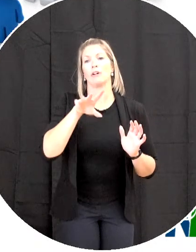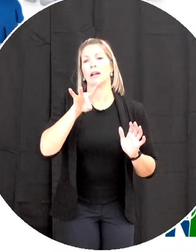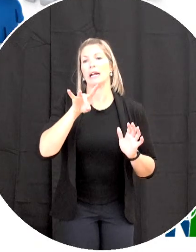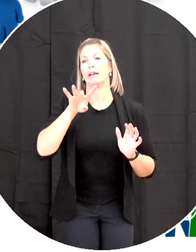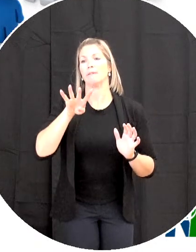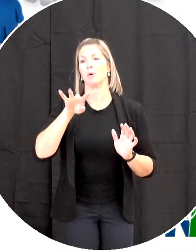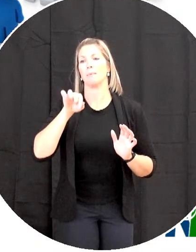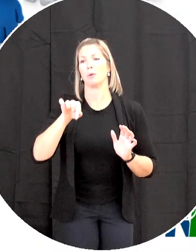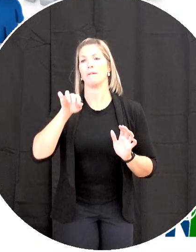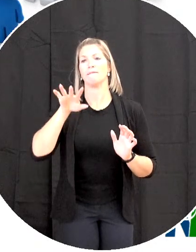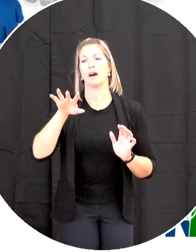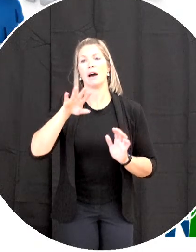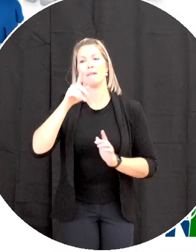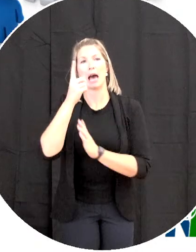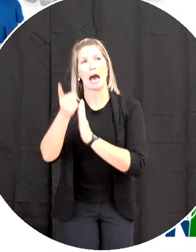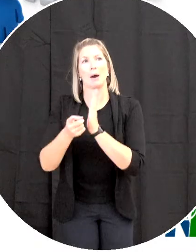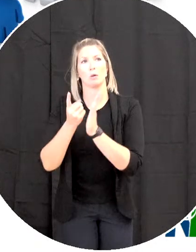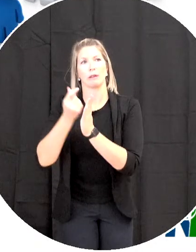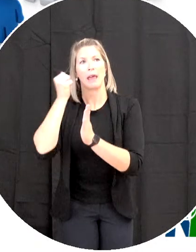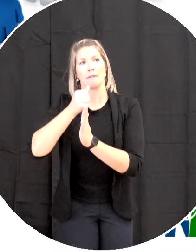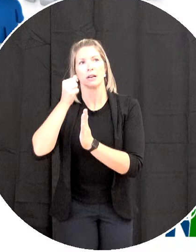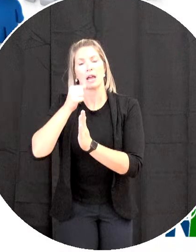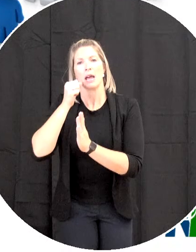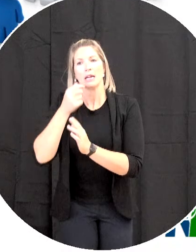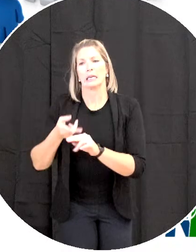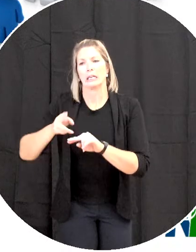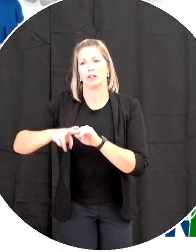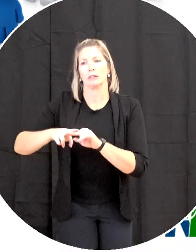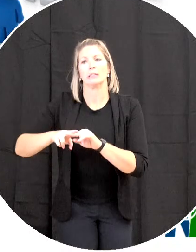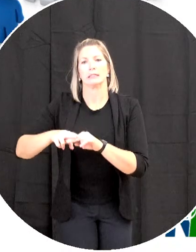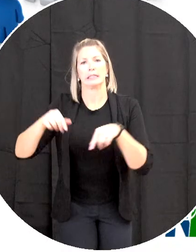for student assistants in the province.